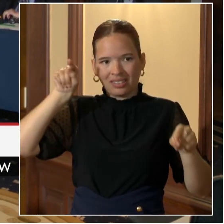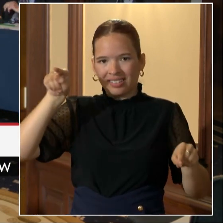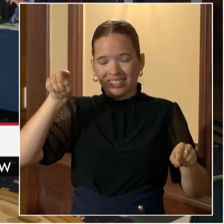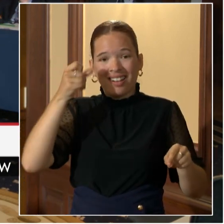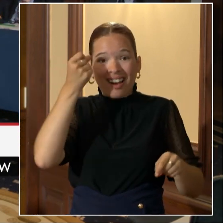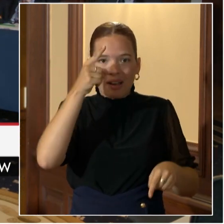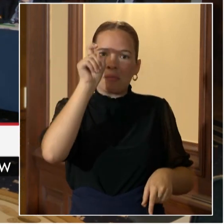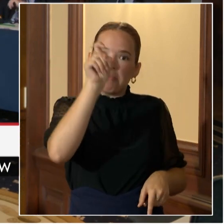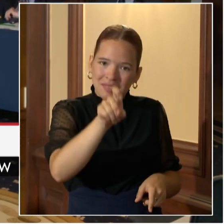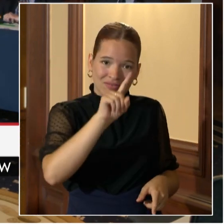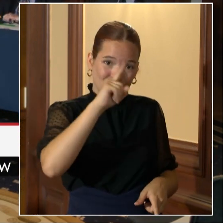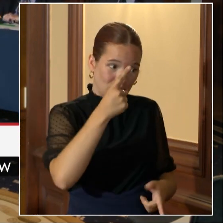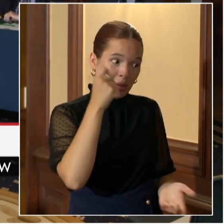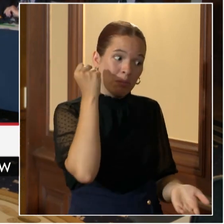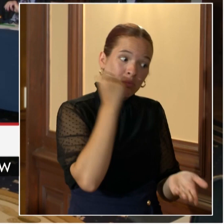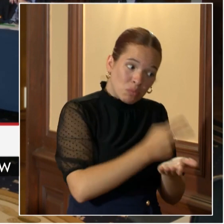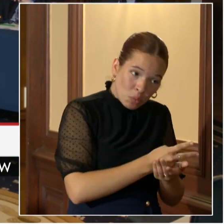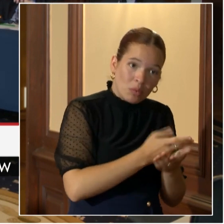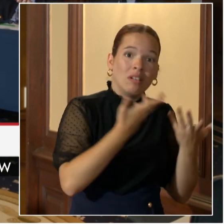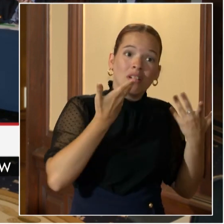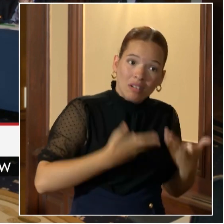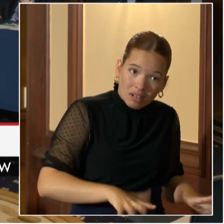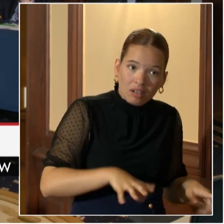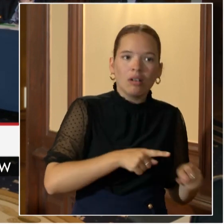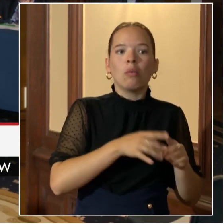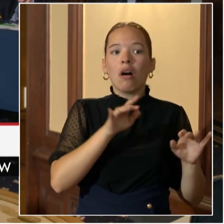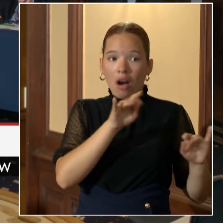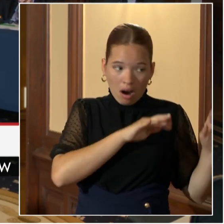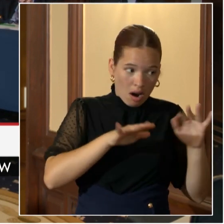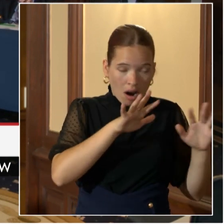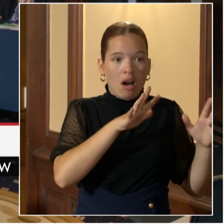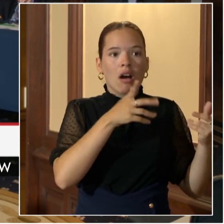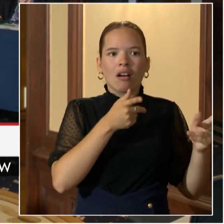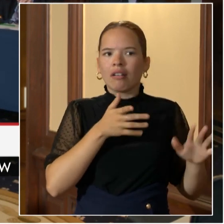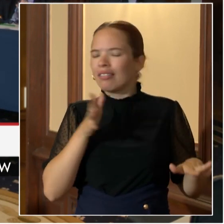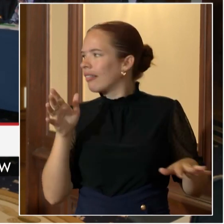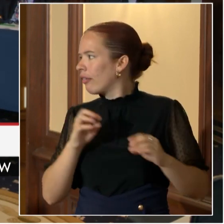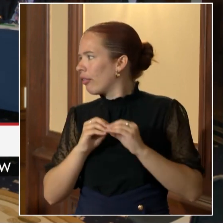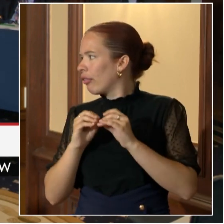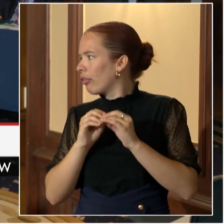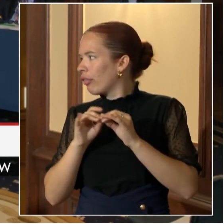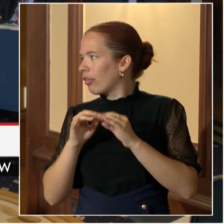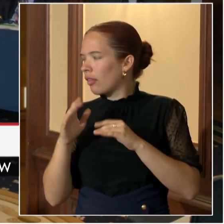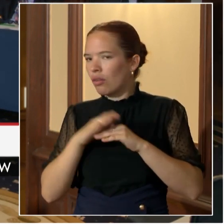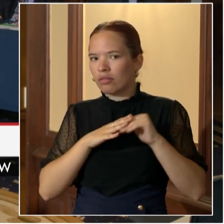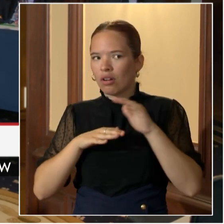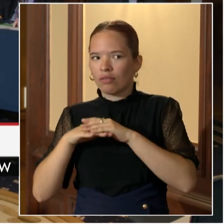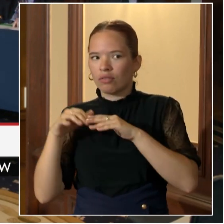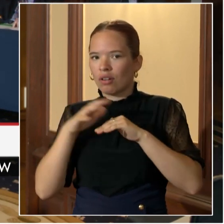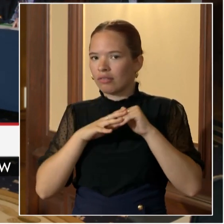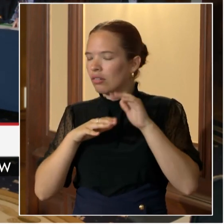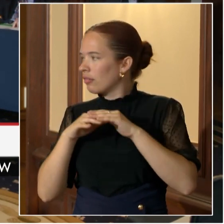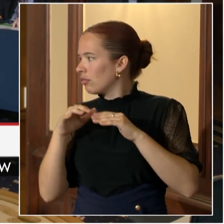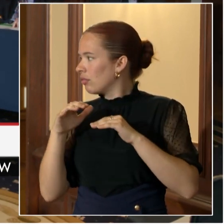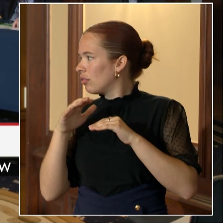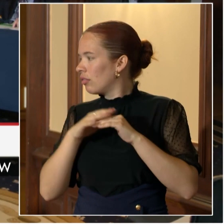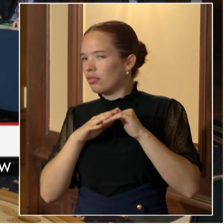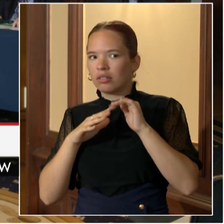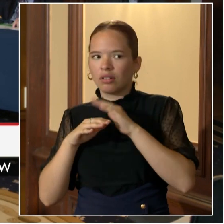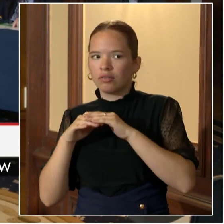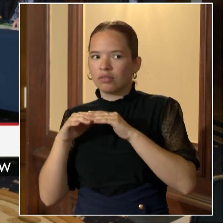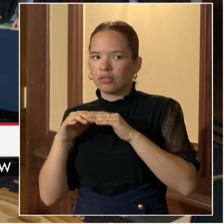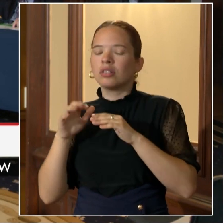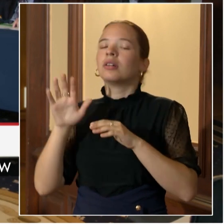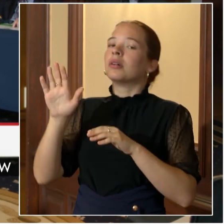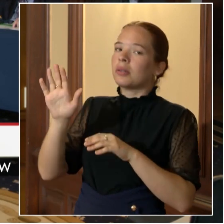of the if I could be recognized, please. appropriation. Excuse me, let me The chair, commend the chair my colleague. excuse me, Senator, the chair recognizes